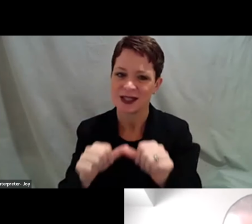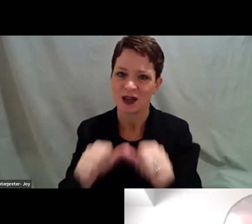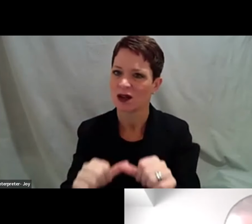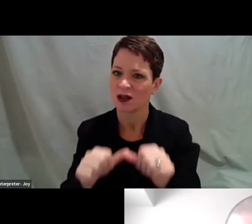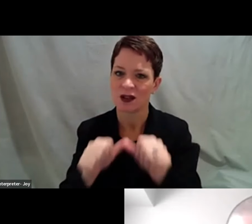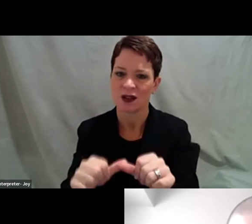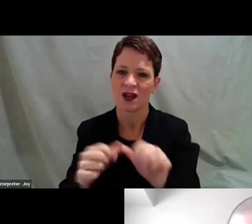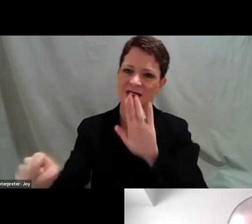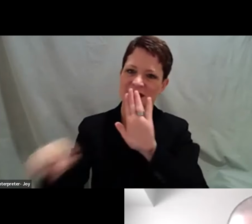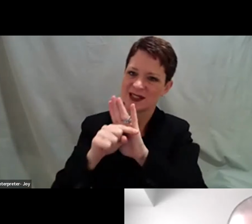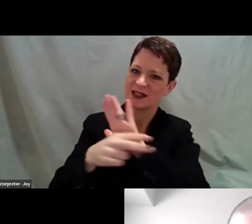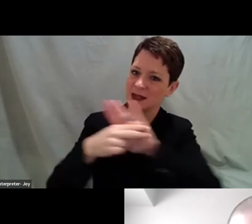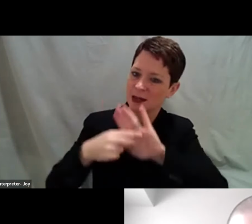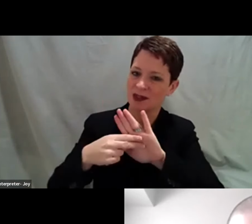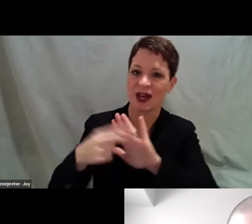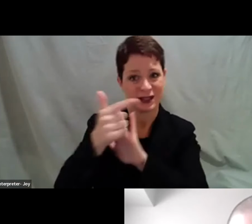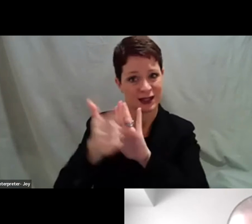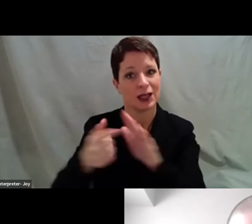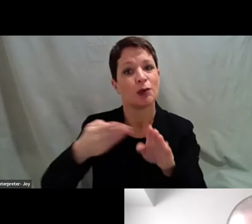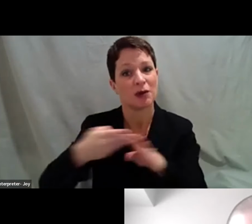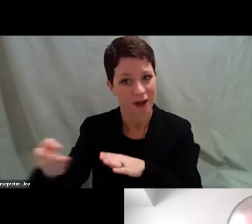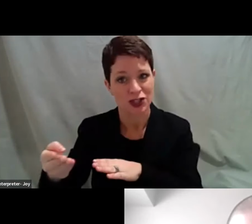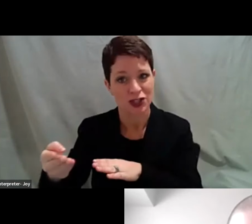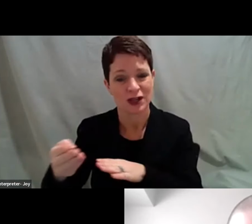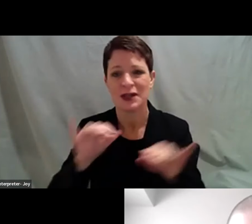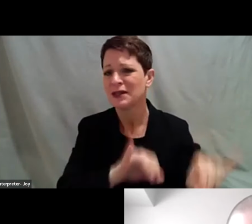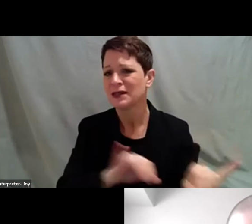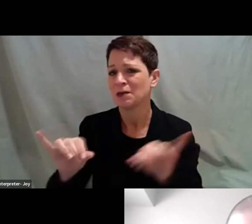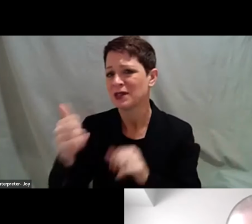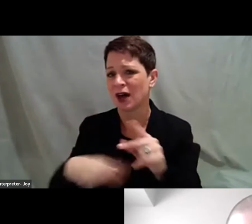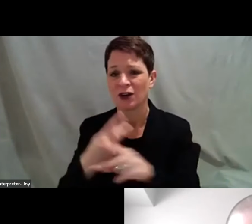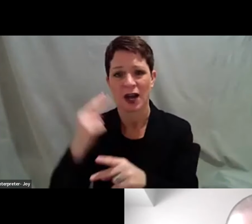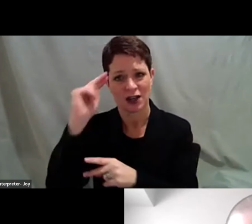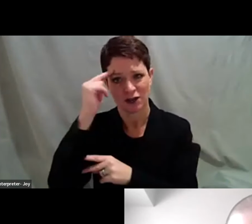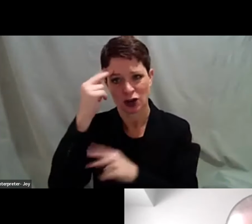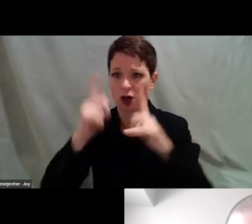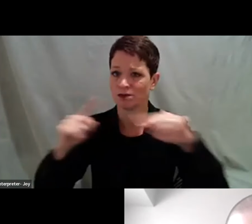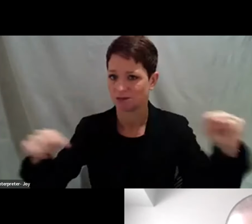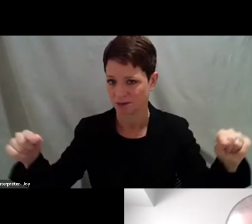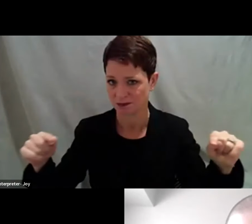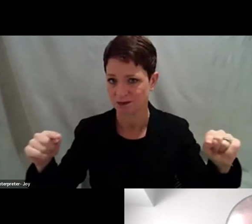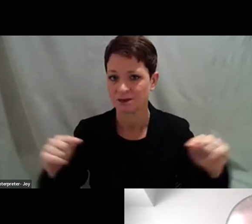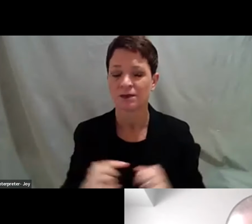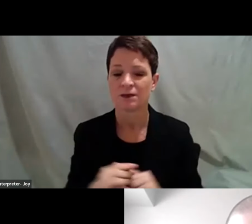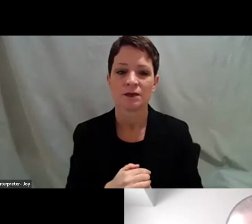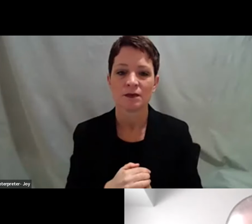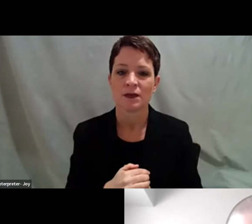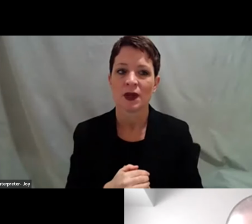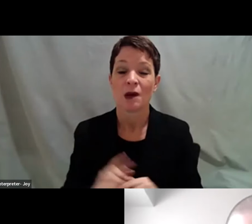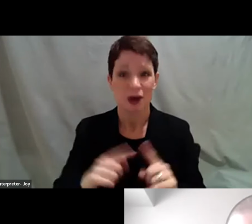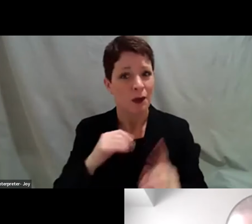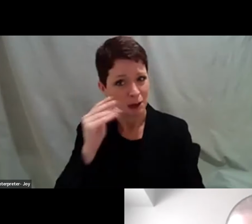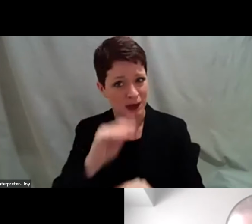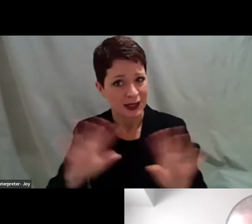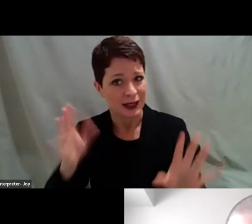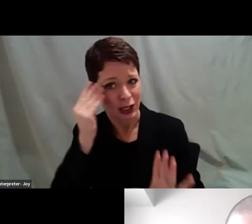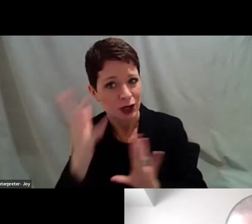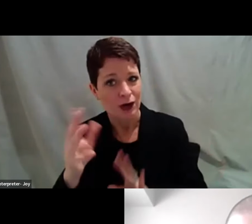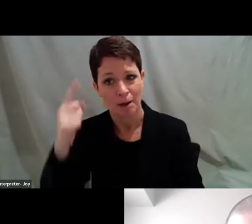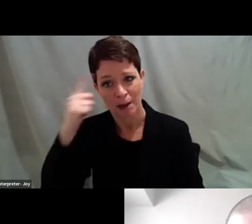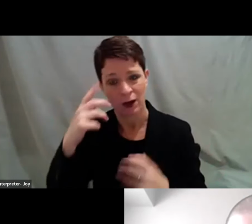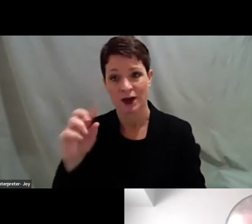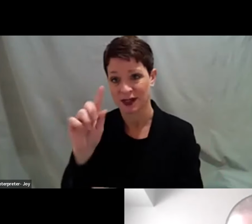incredibly stigmatized in the legal profession, as do other forms of neurodivergence. Even though, to be clear, mental health